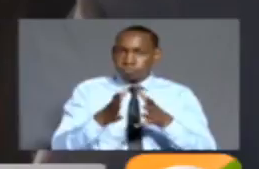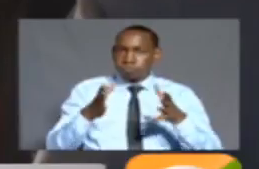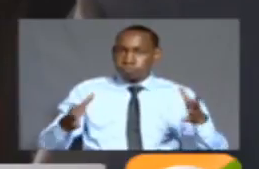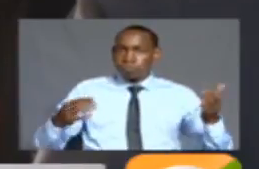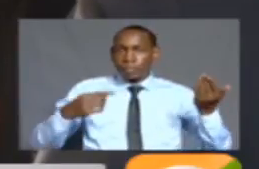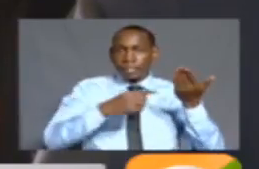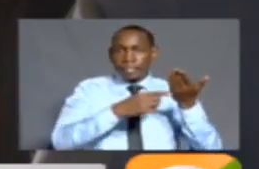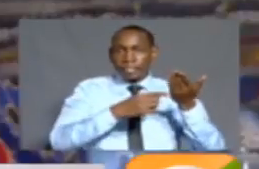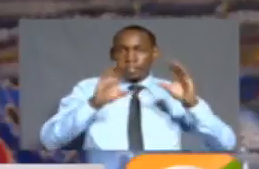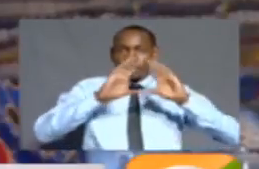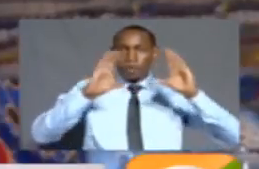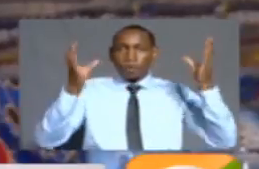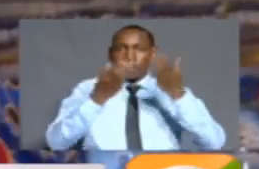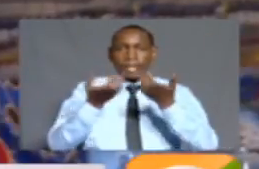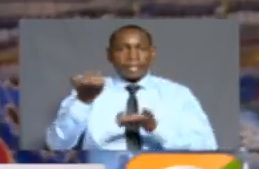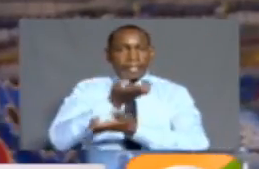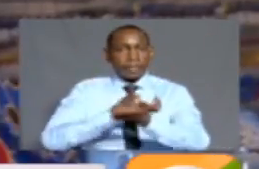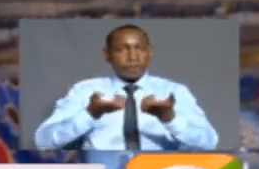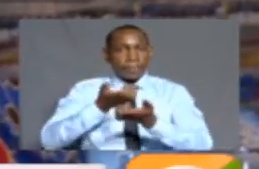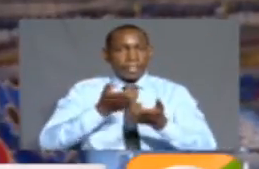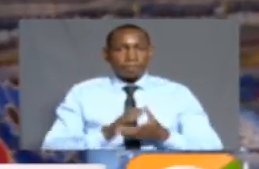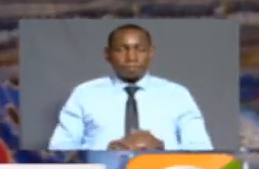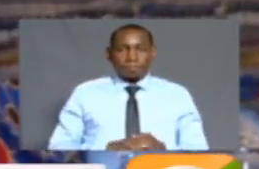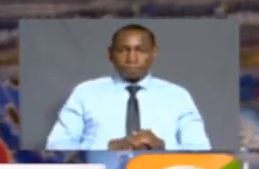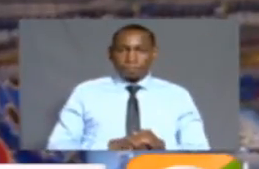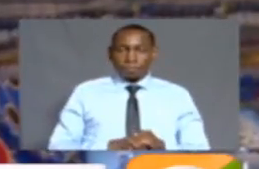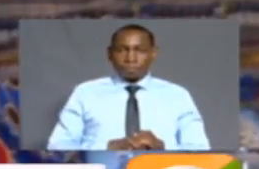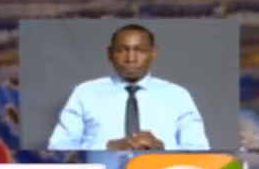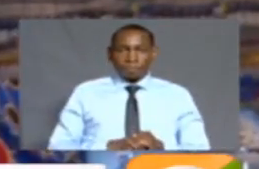digital world economy.